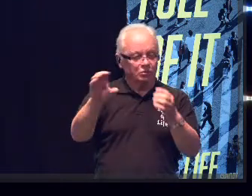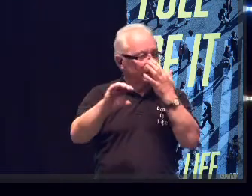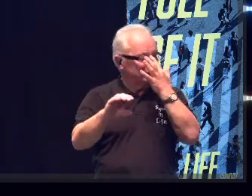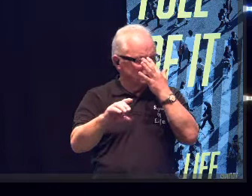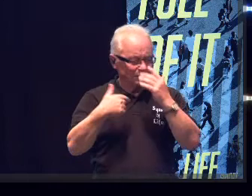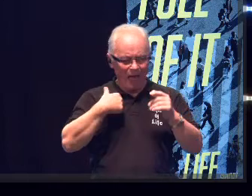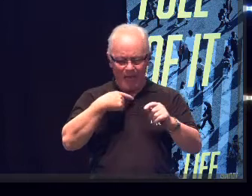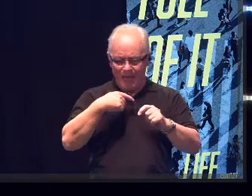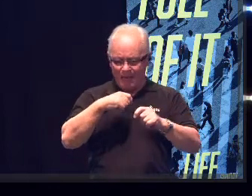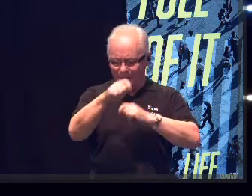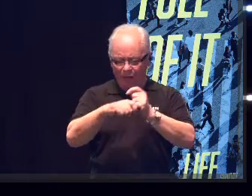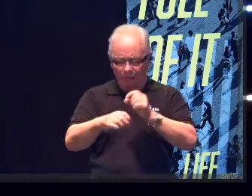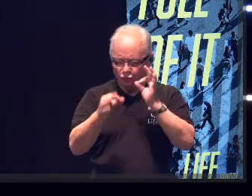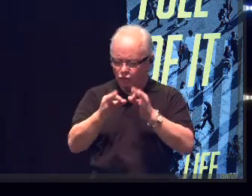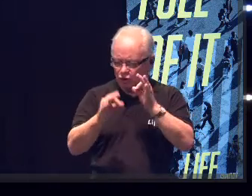there.